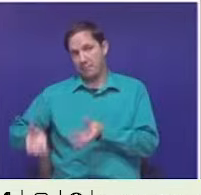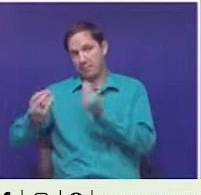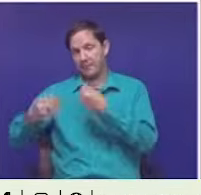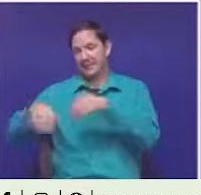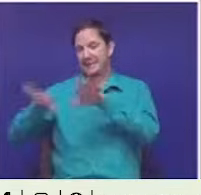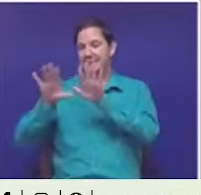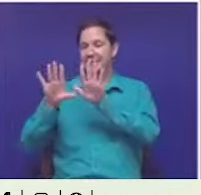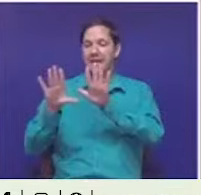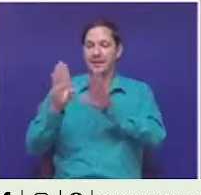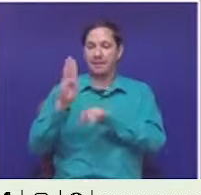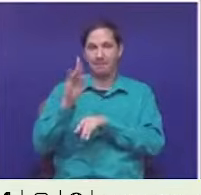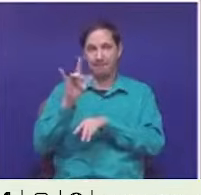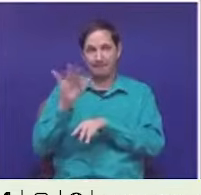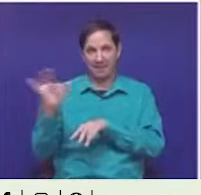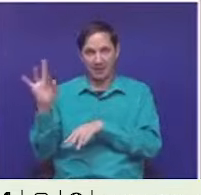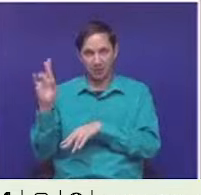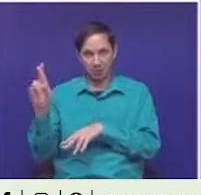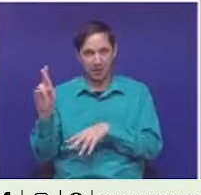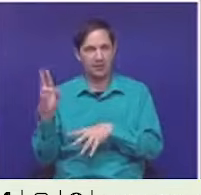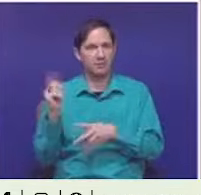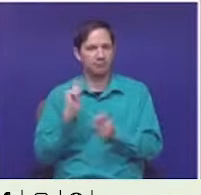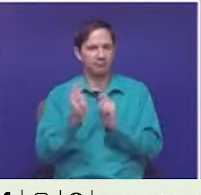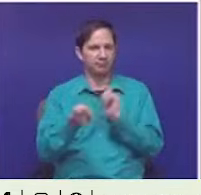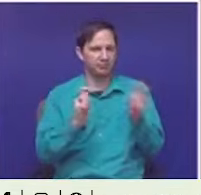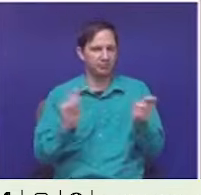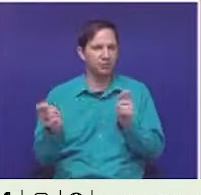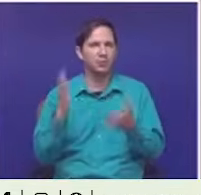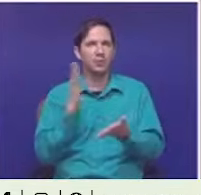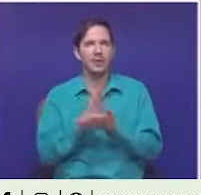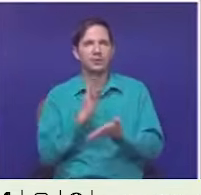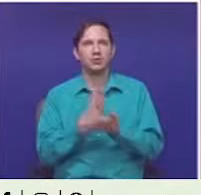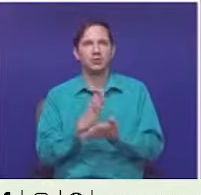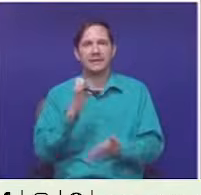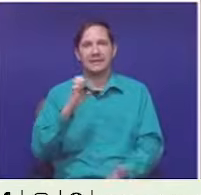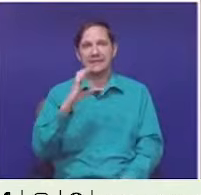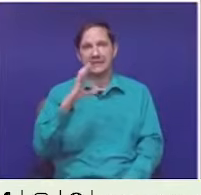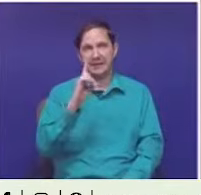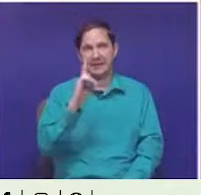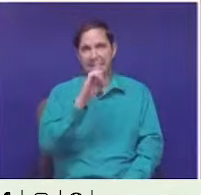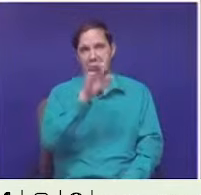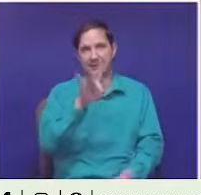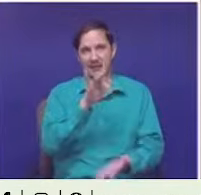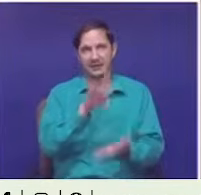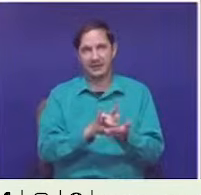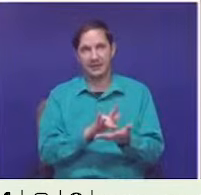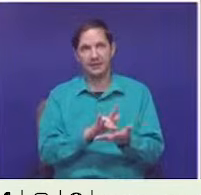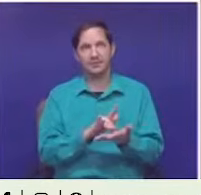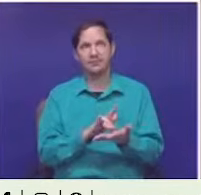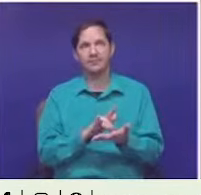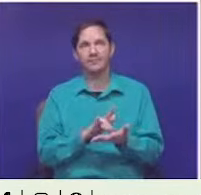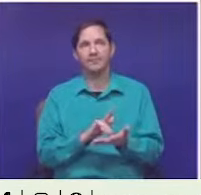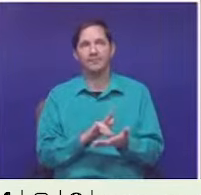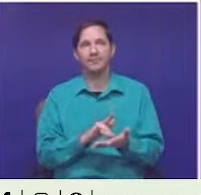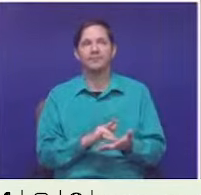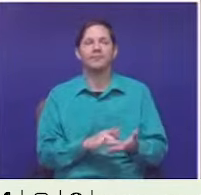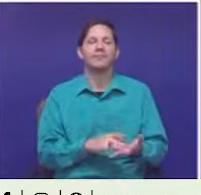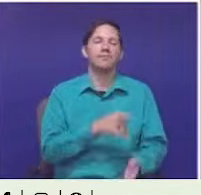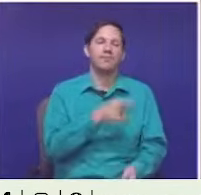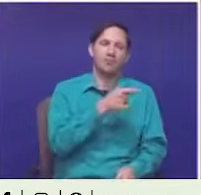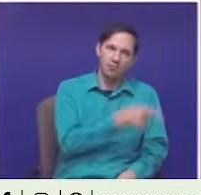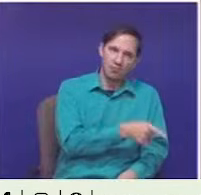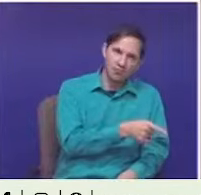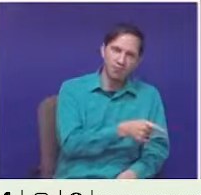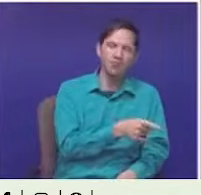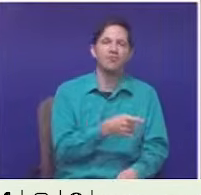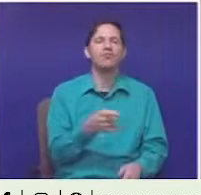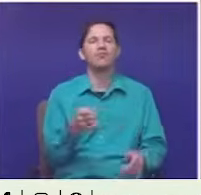to spend on making sure that ECD centers are registered so that each child at an ECD center has access to 24